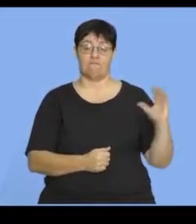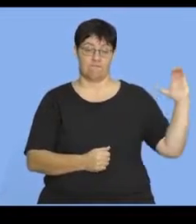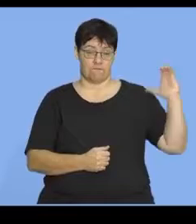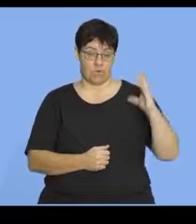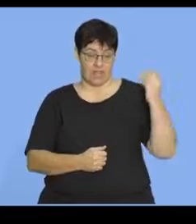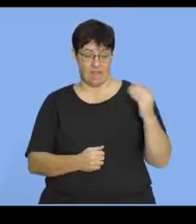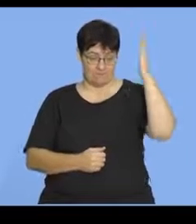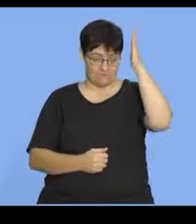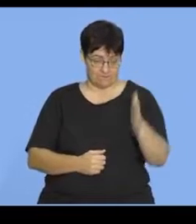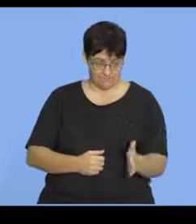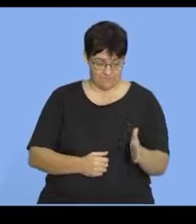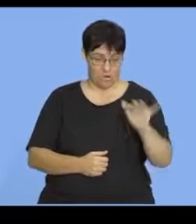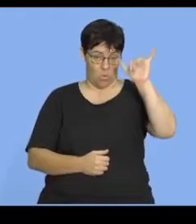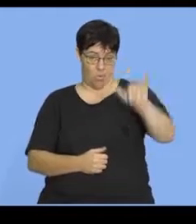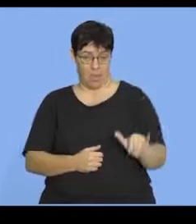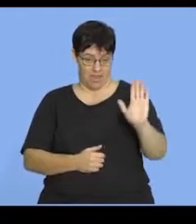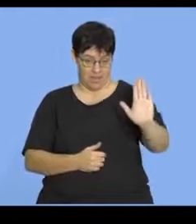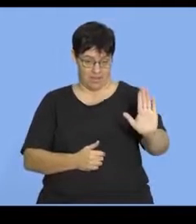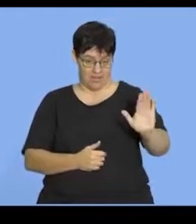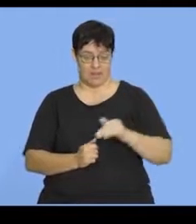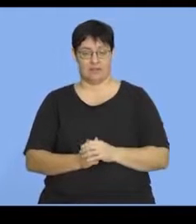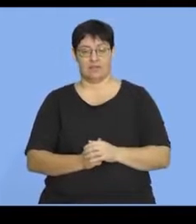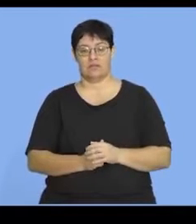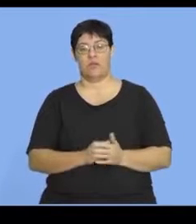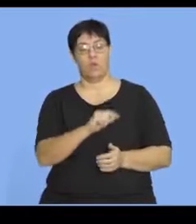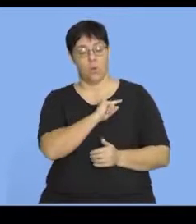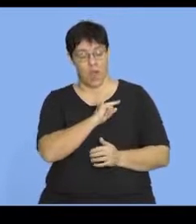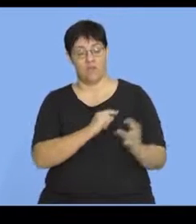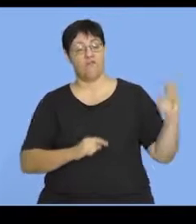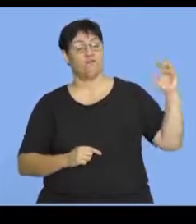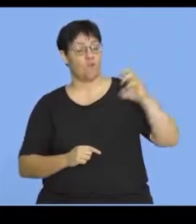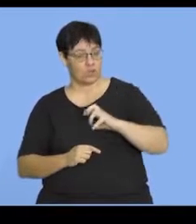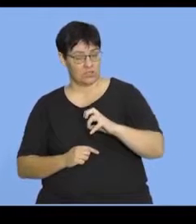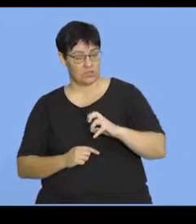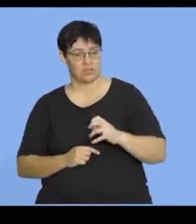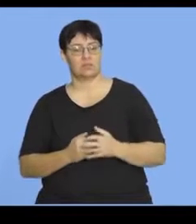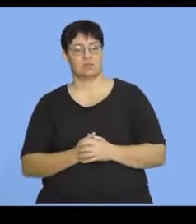force on the y-axis because force is my